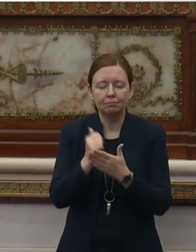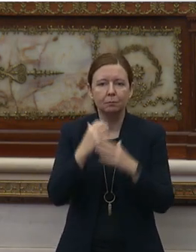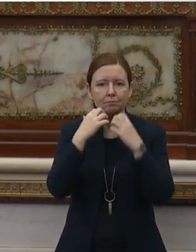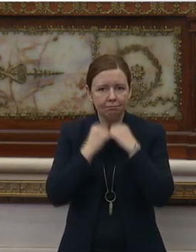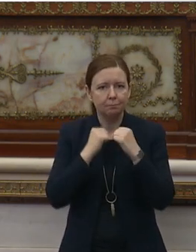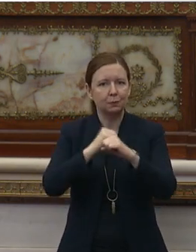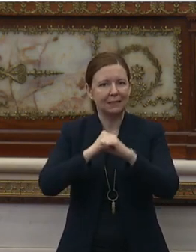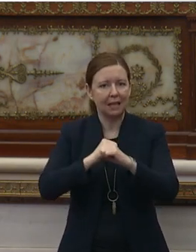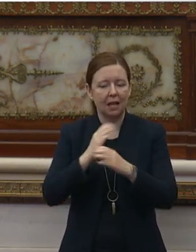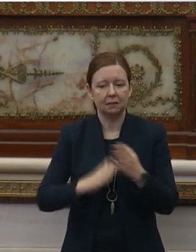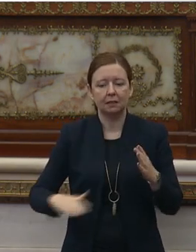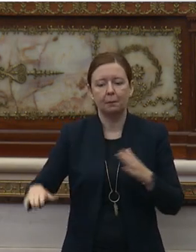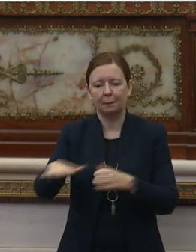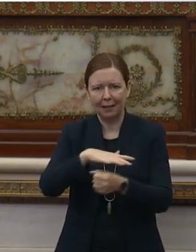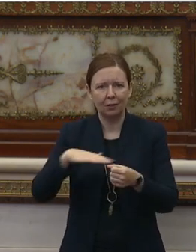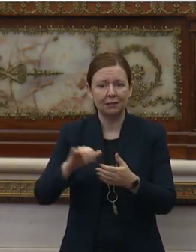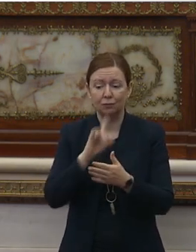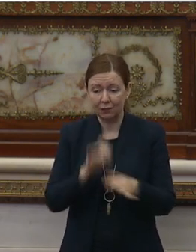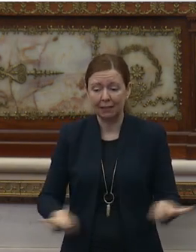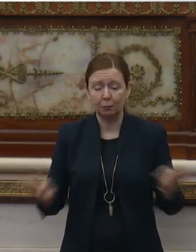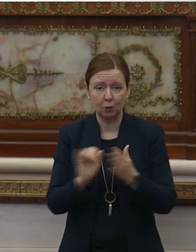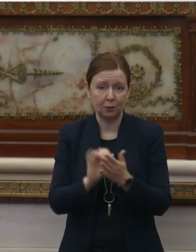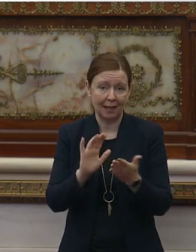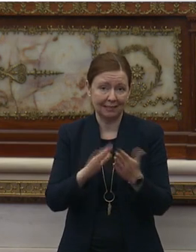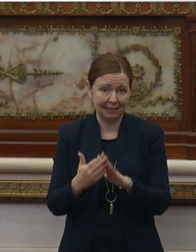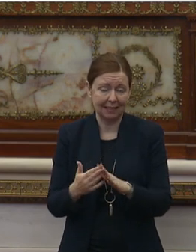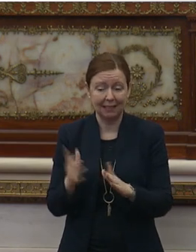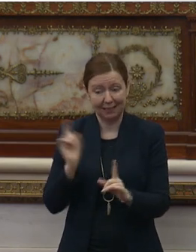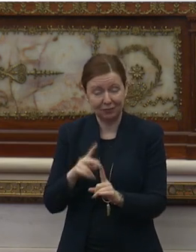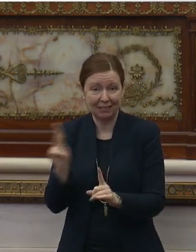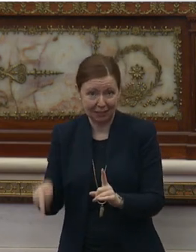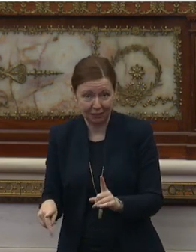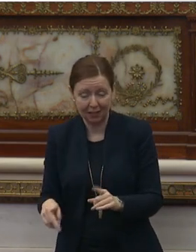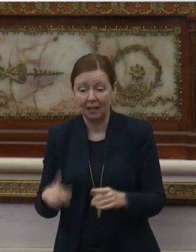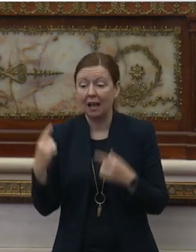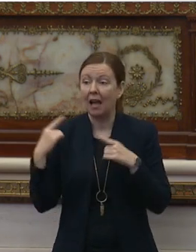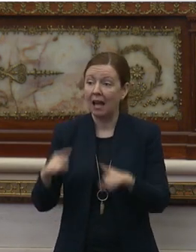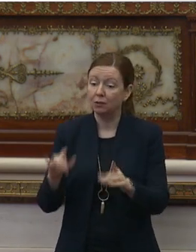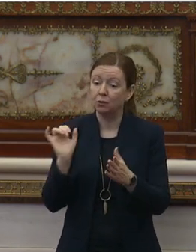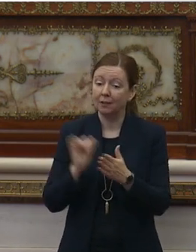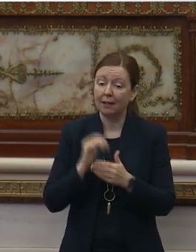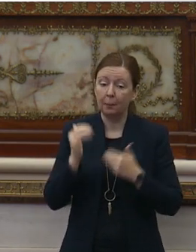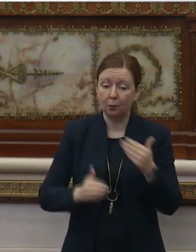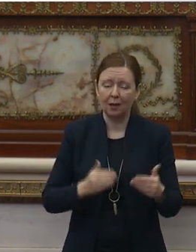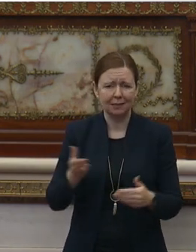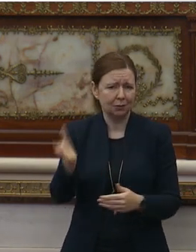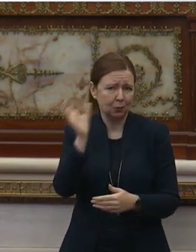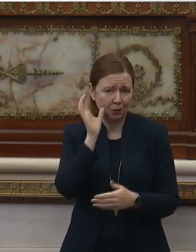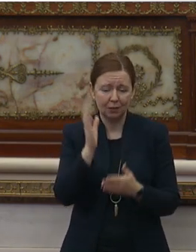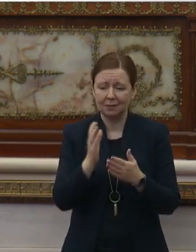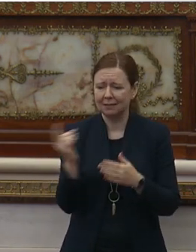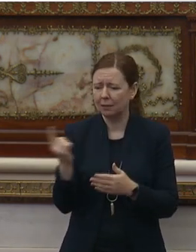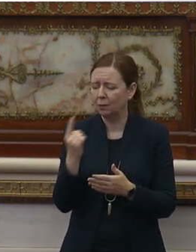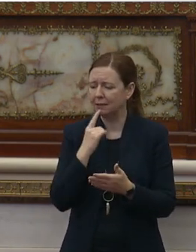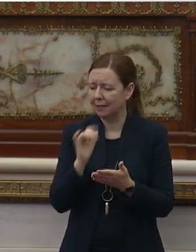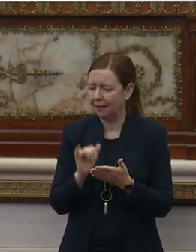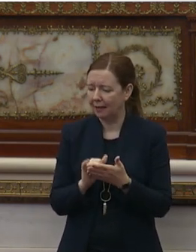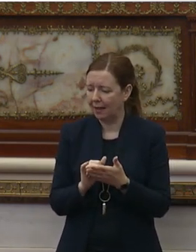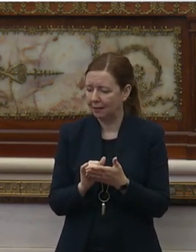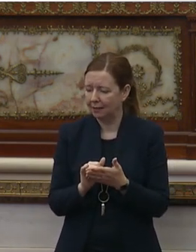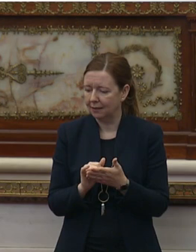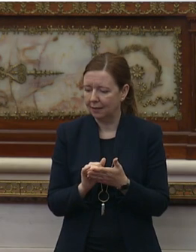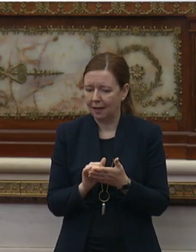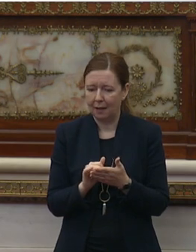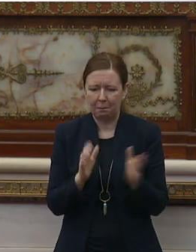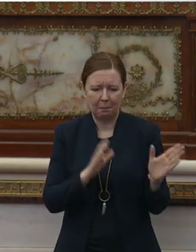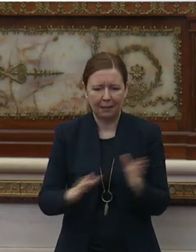protect some of the areas that were real important to that city of Philadelphia. And during this process, and you heard somebody say that planning wasn't involved